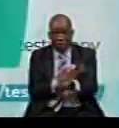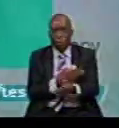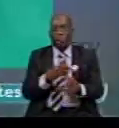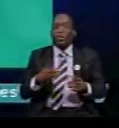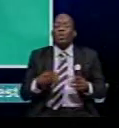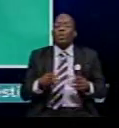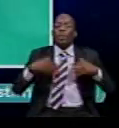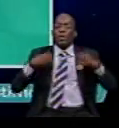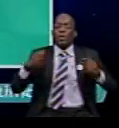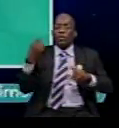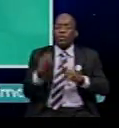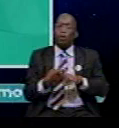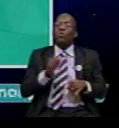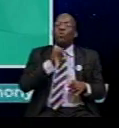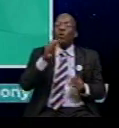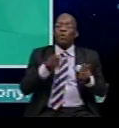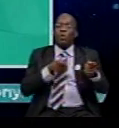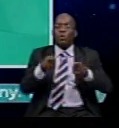the Lord.